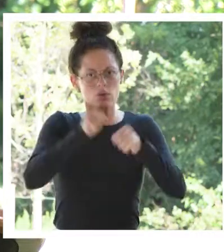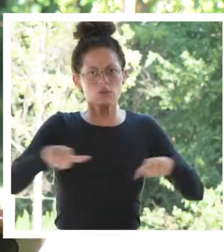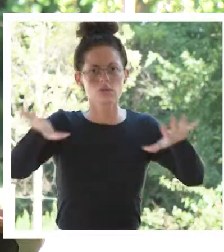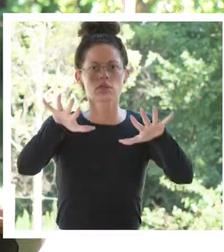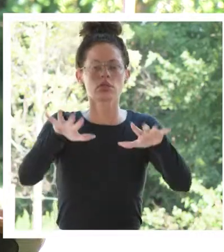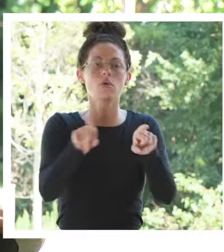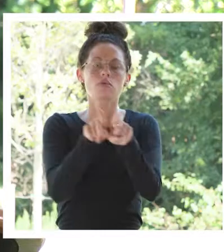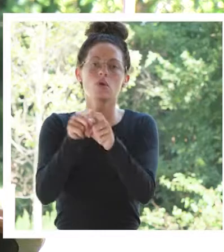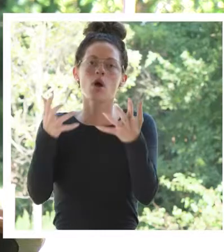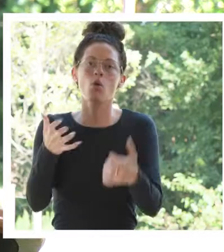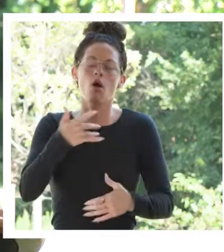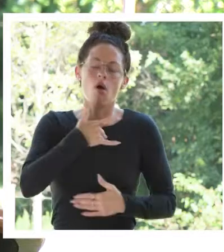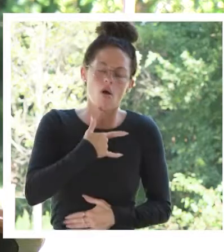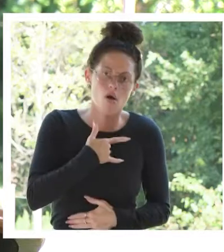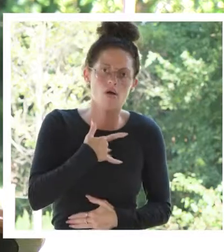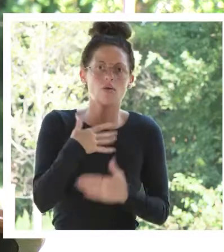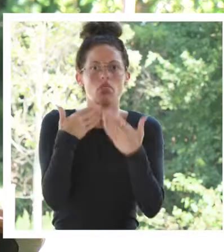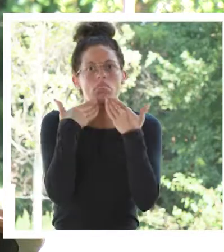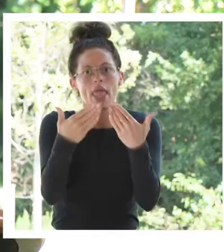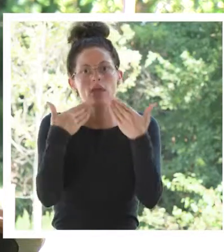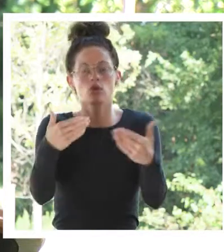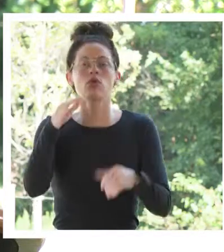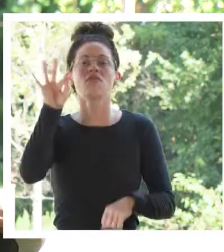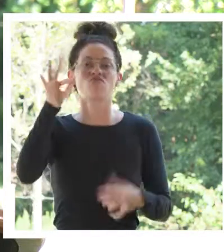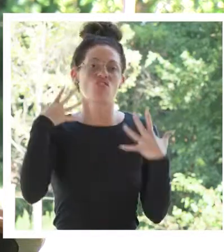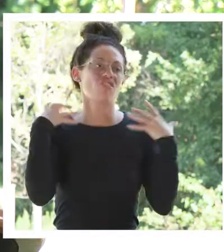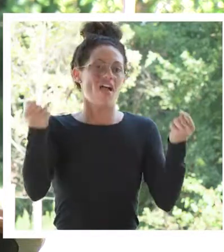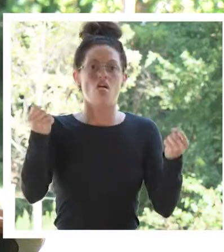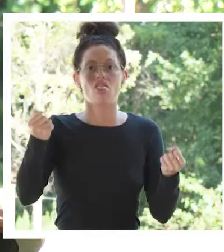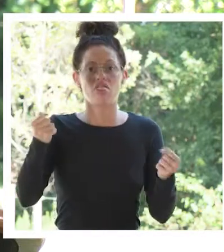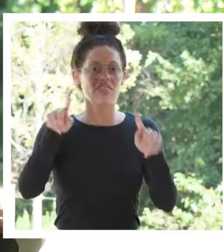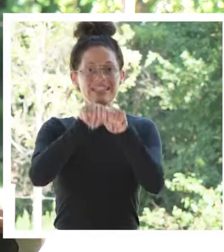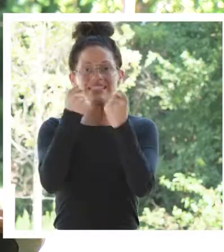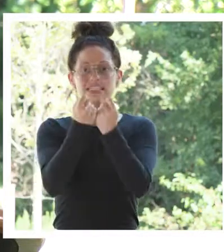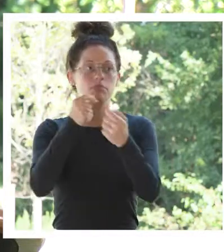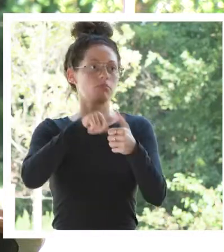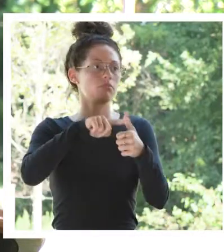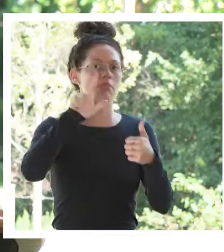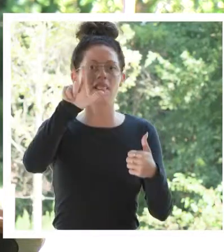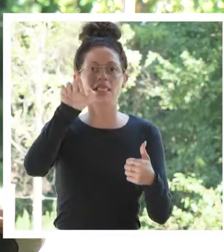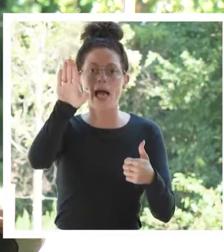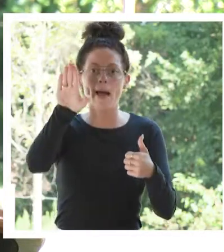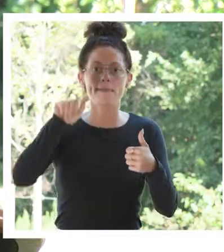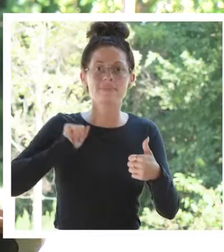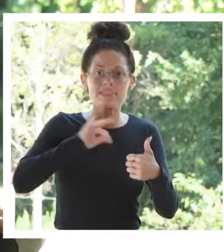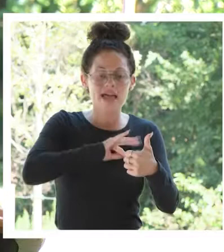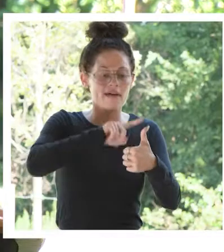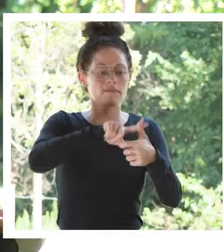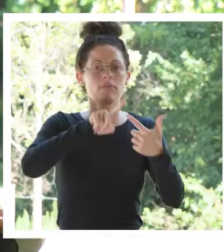the entire Frederick Health team, from our lab staff to our community health workers,